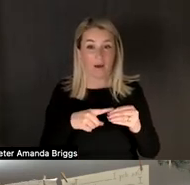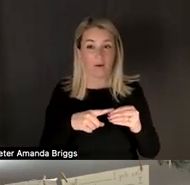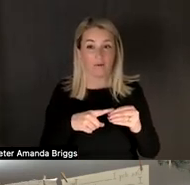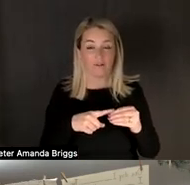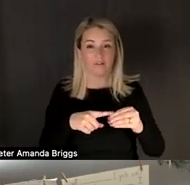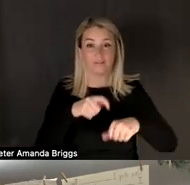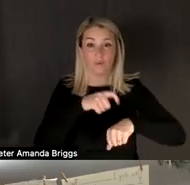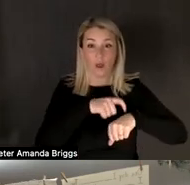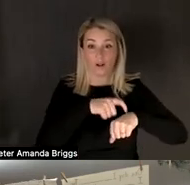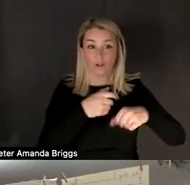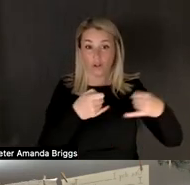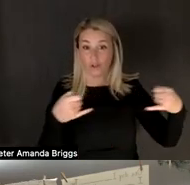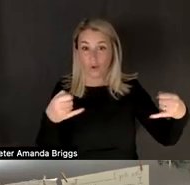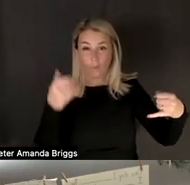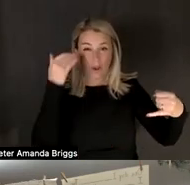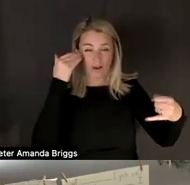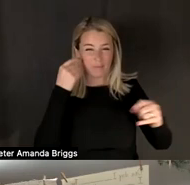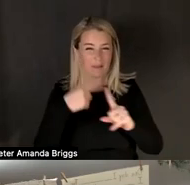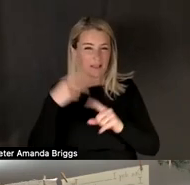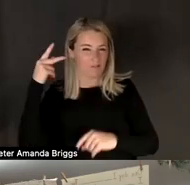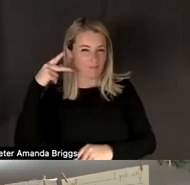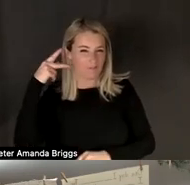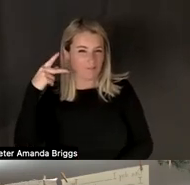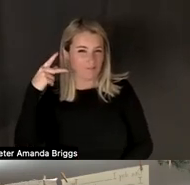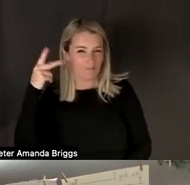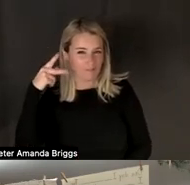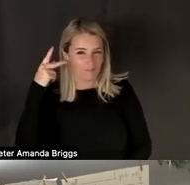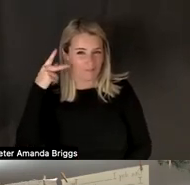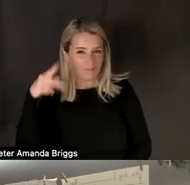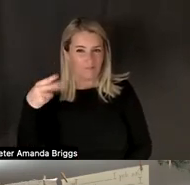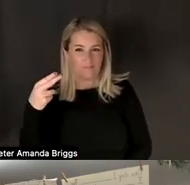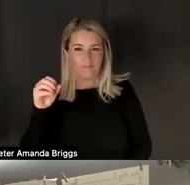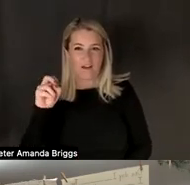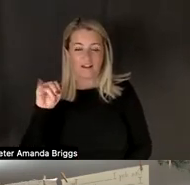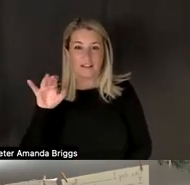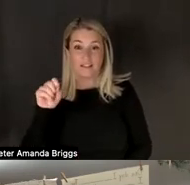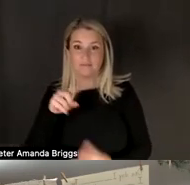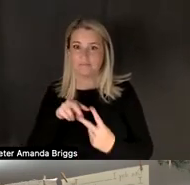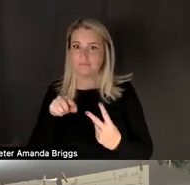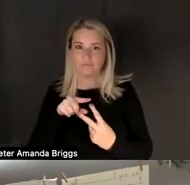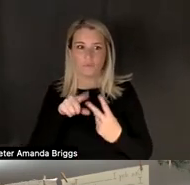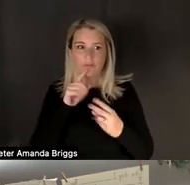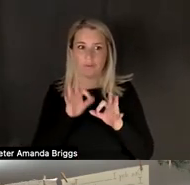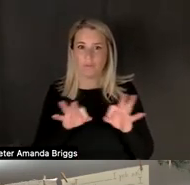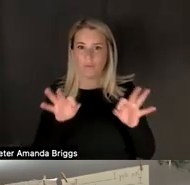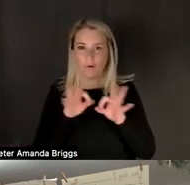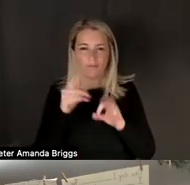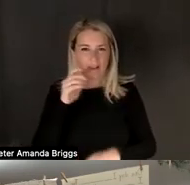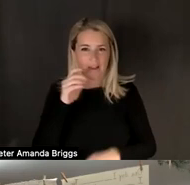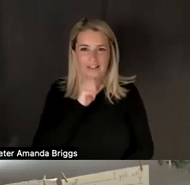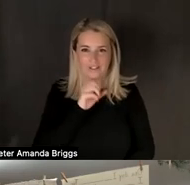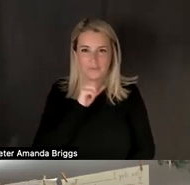are two of the components and two of the ones that are really important for this age group. The third one is we're going to